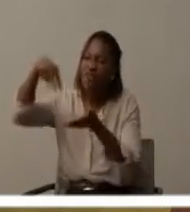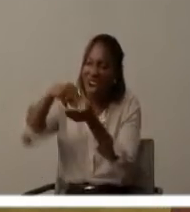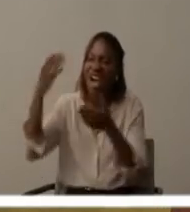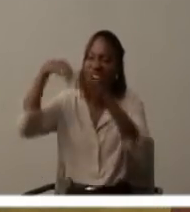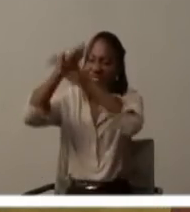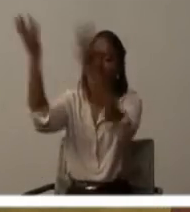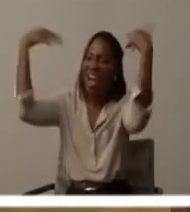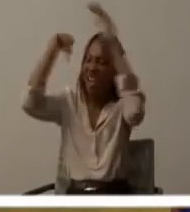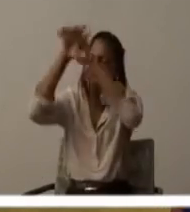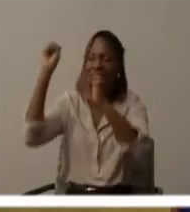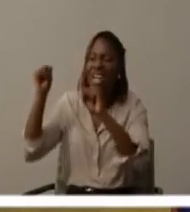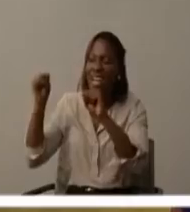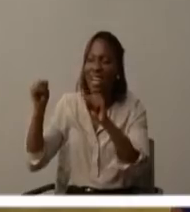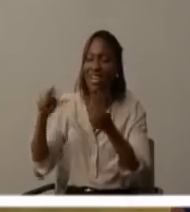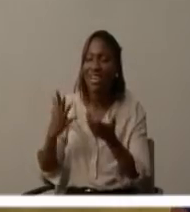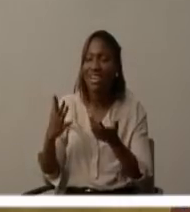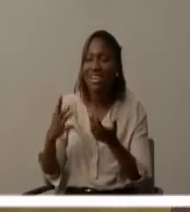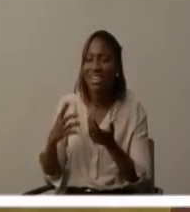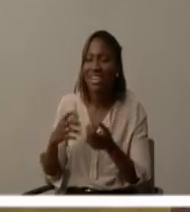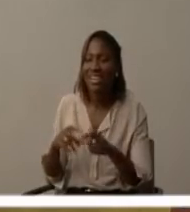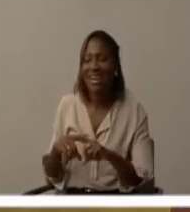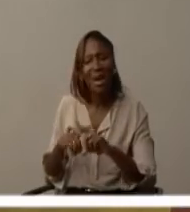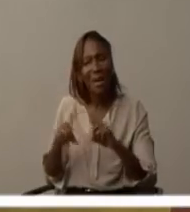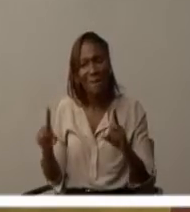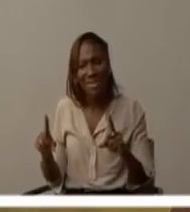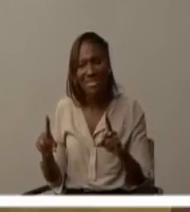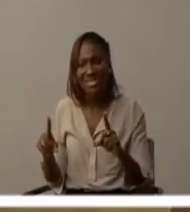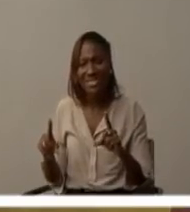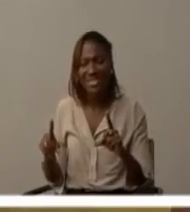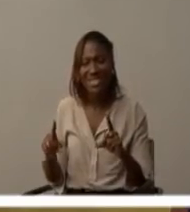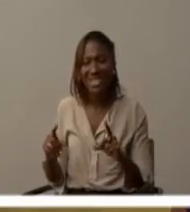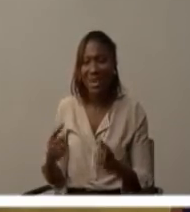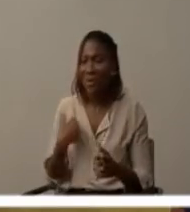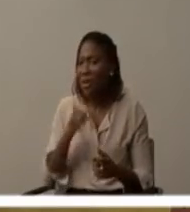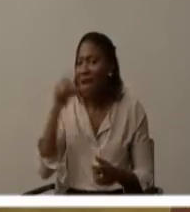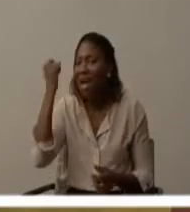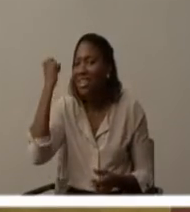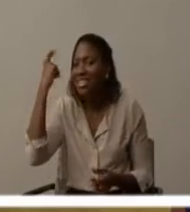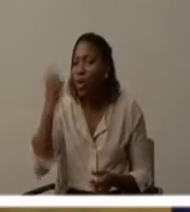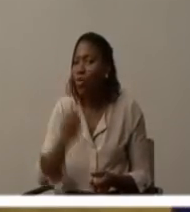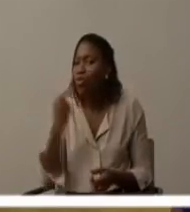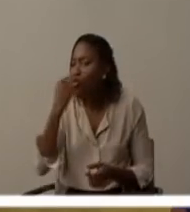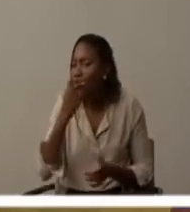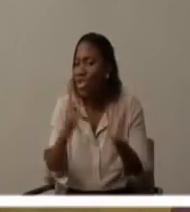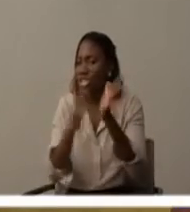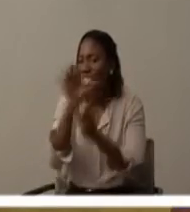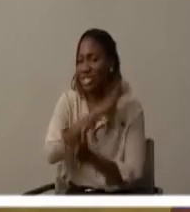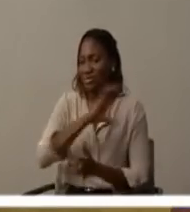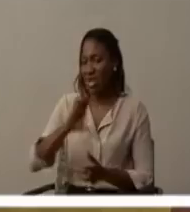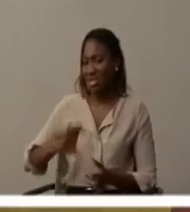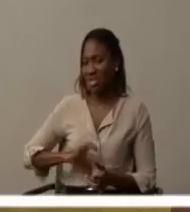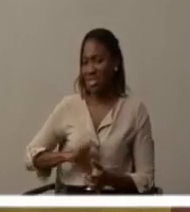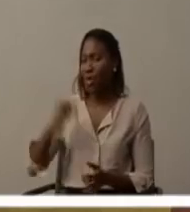pivotal piece of our story. Who is Jesus Christ? Who is he? Who is